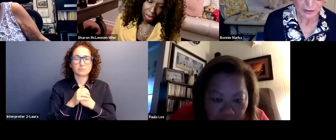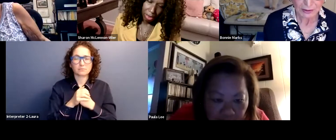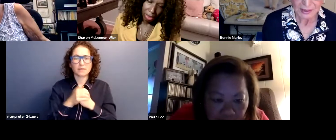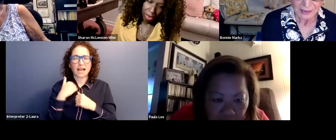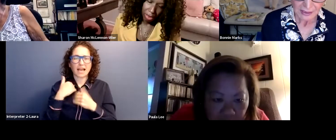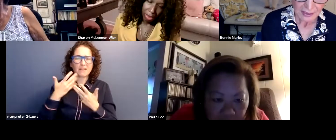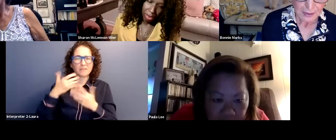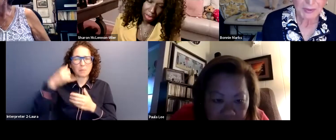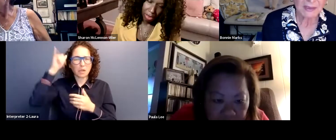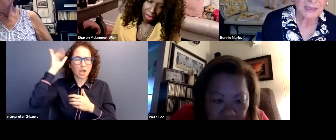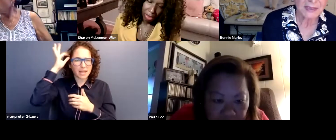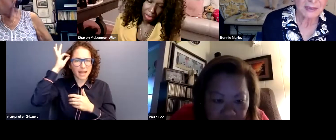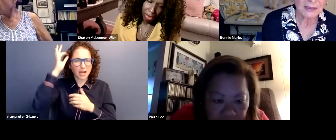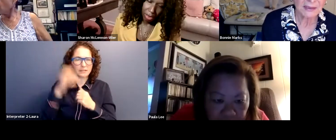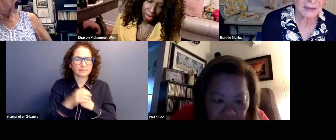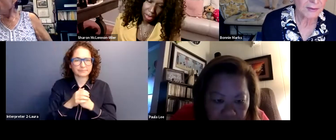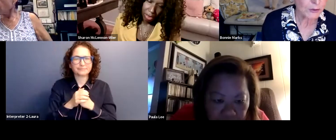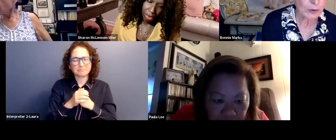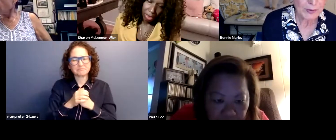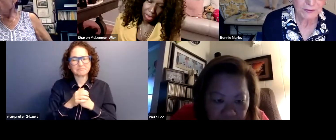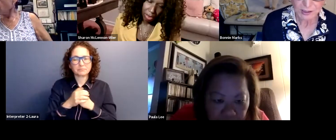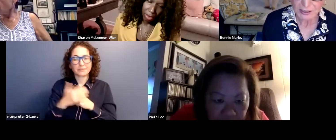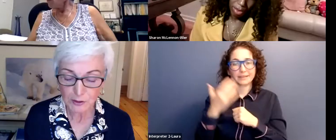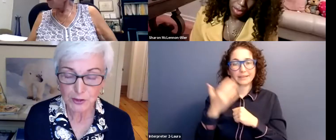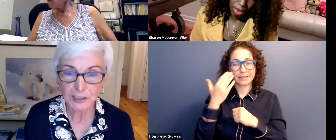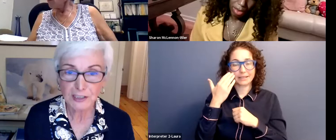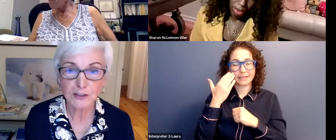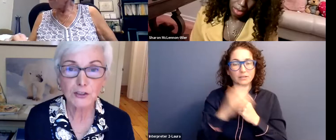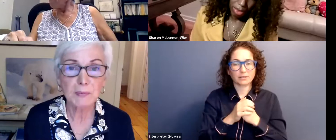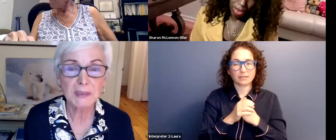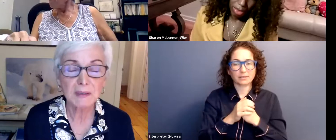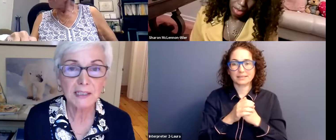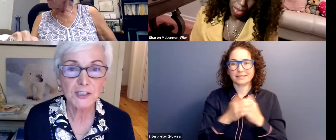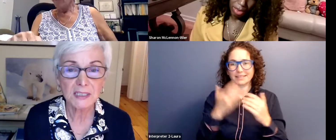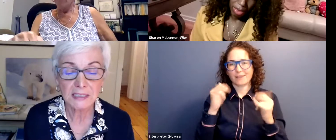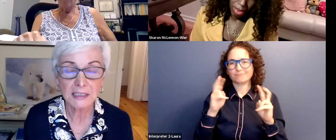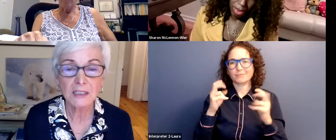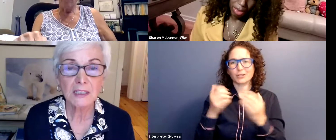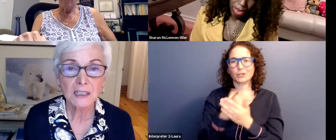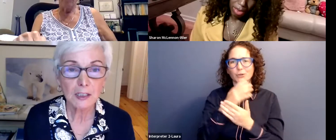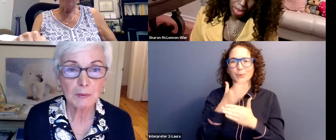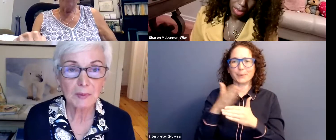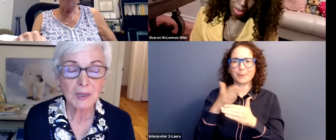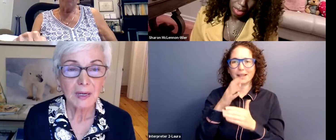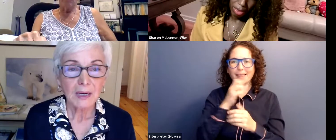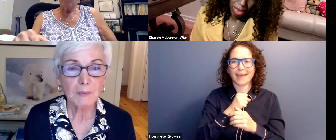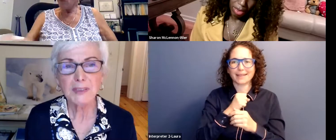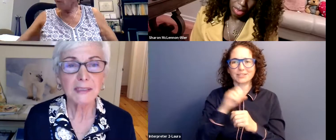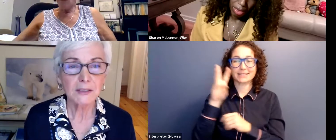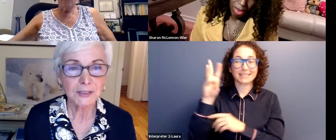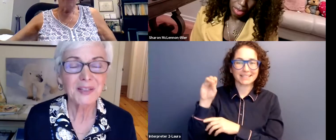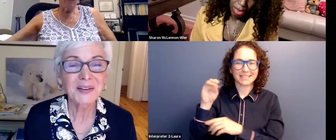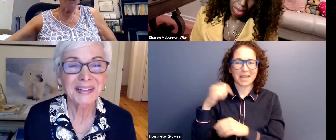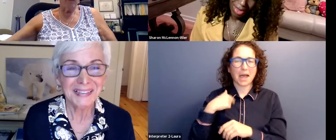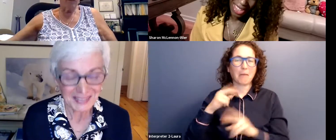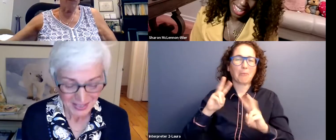blondish hair, and I guess because the norms have changed and the new middle age is 60, I'm